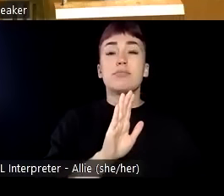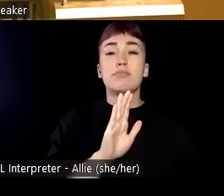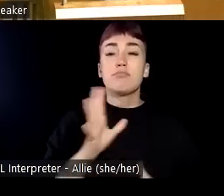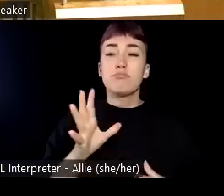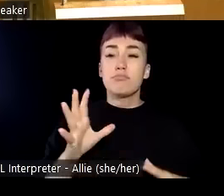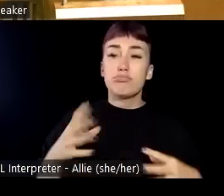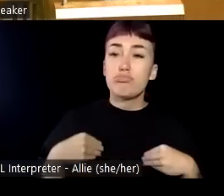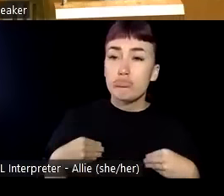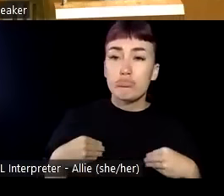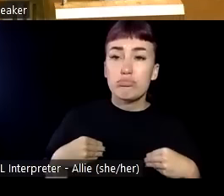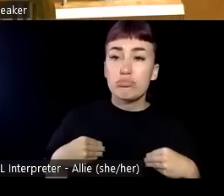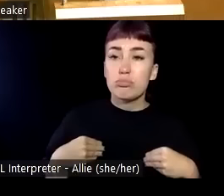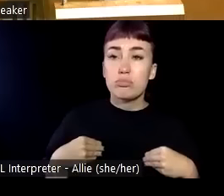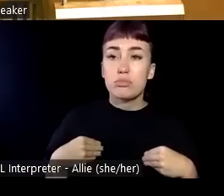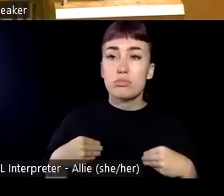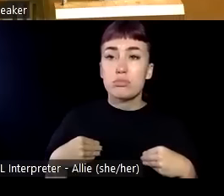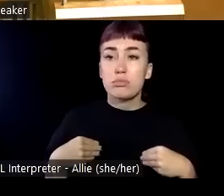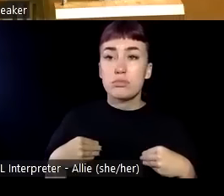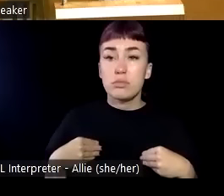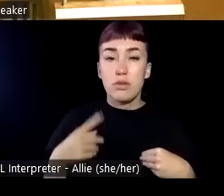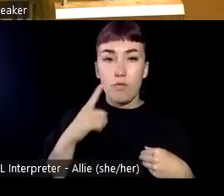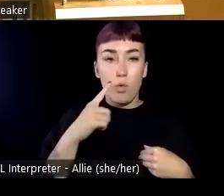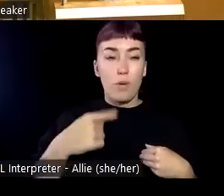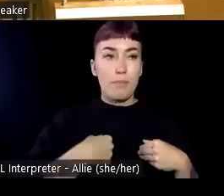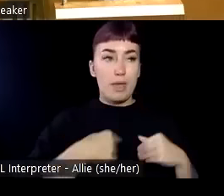acceptance was for me a kind of model.